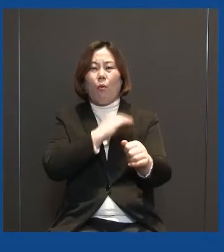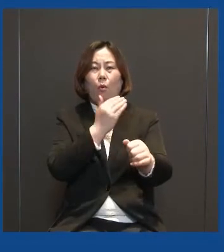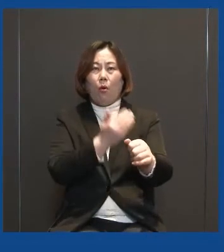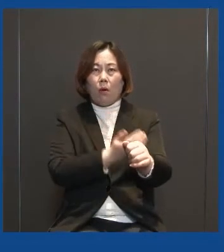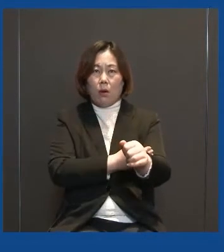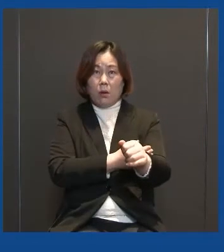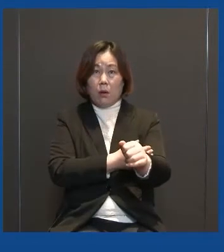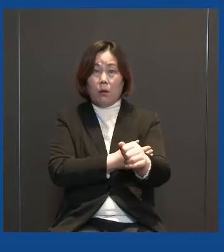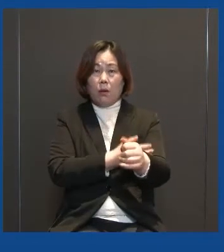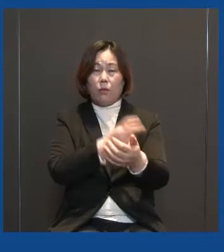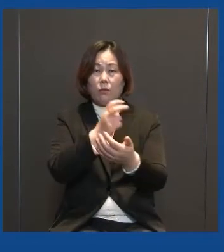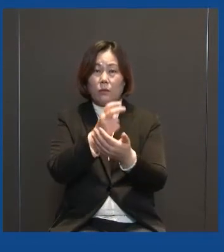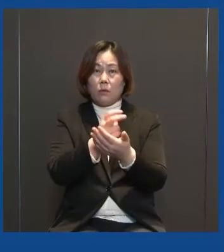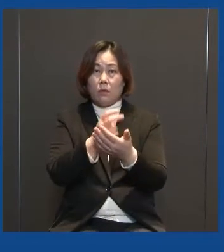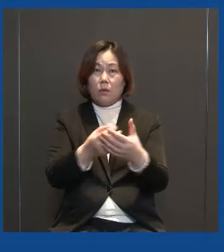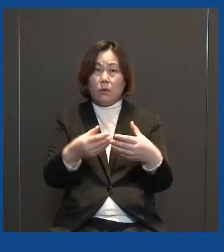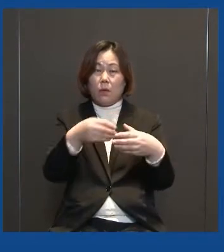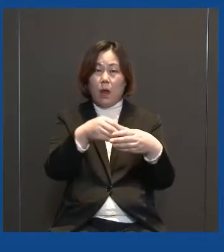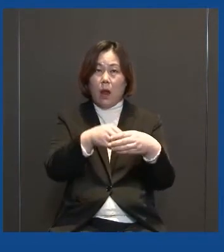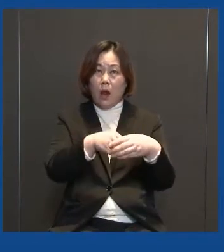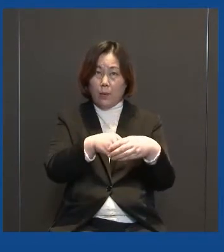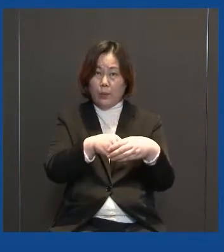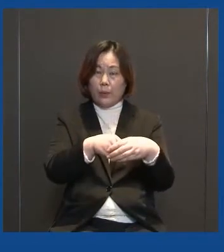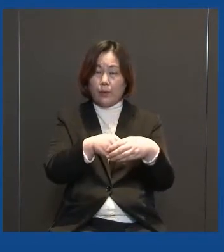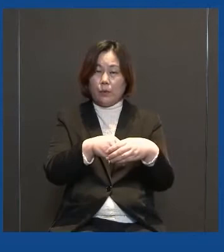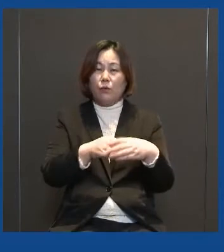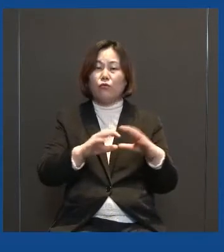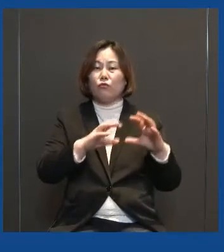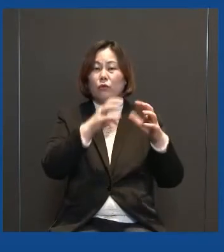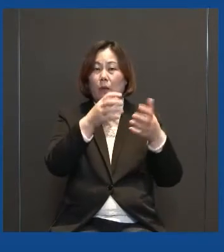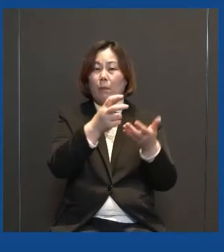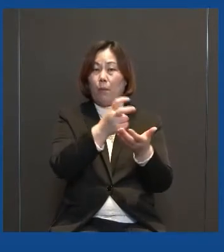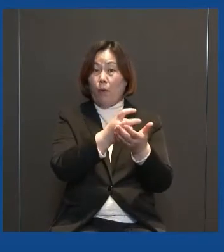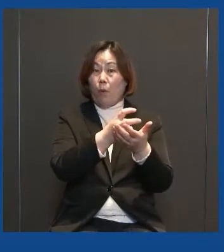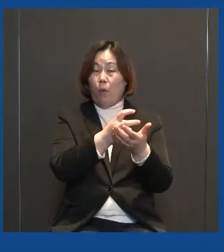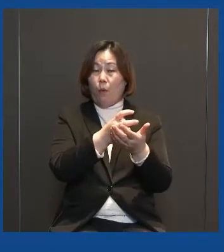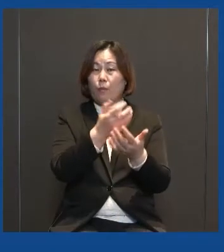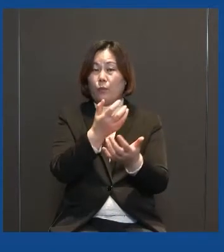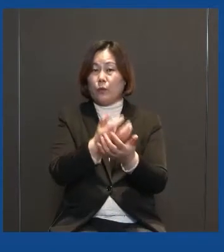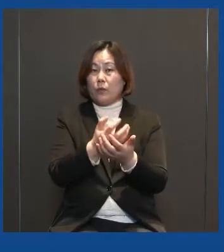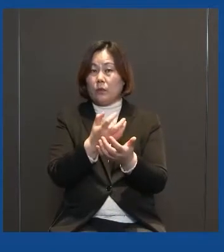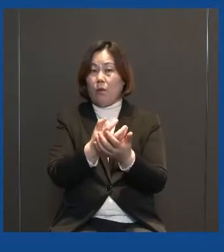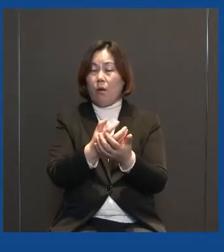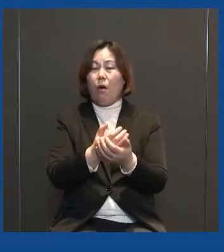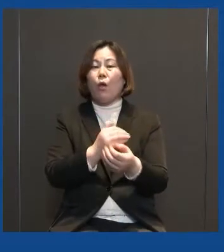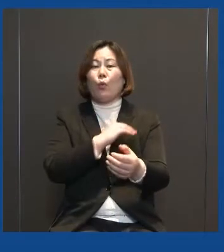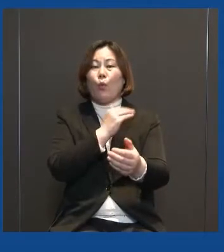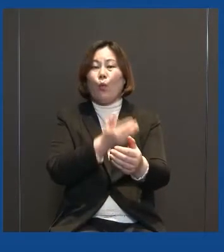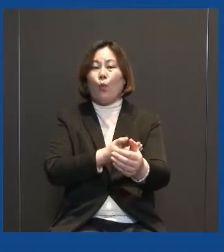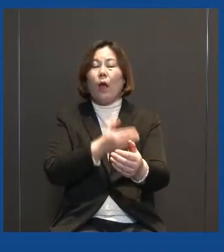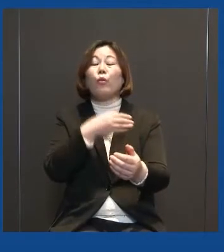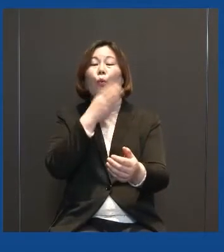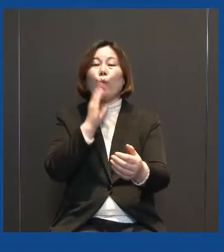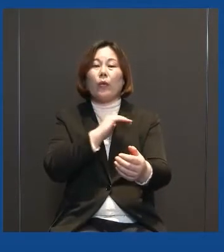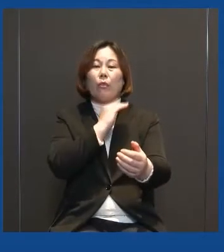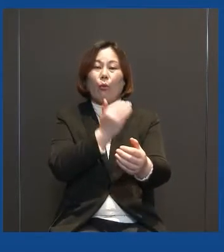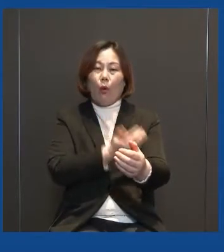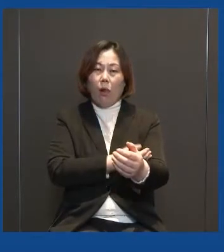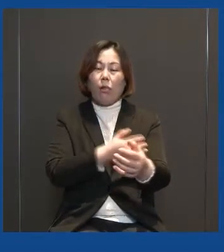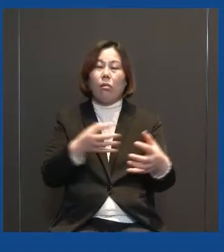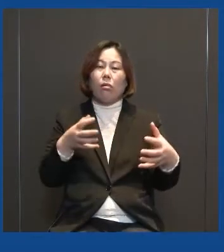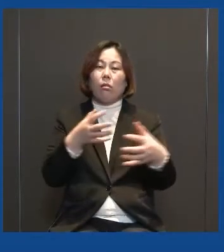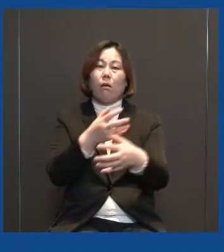the rights of older persons must be contained in a legally binding international document, the